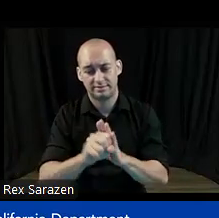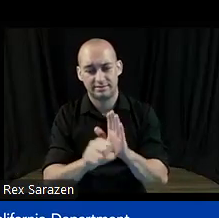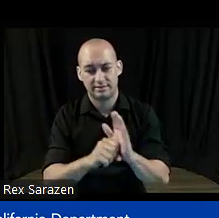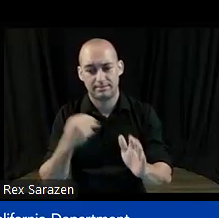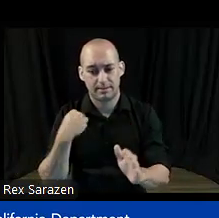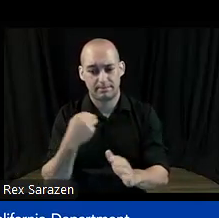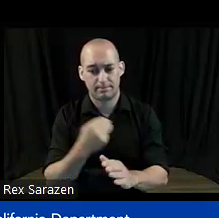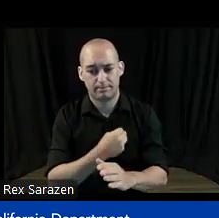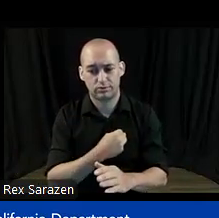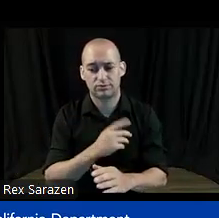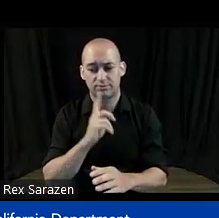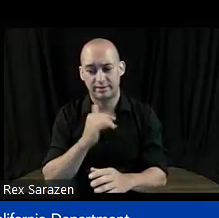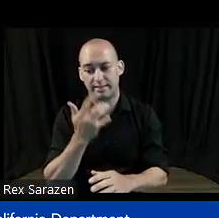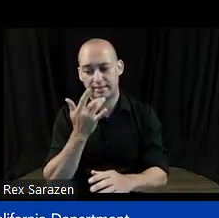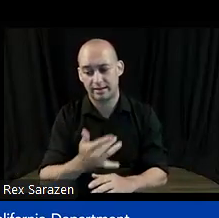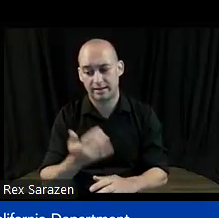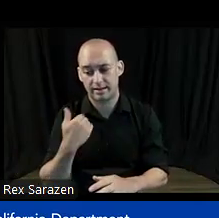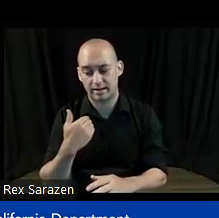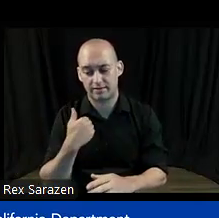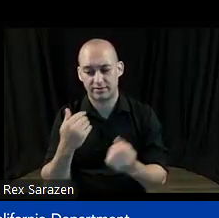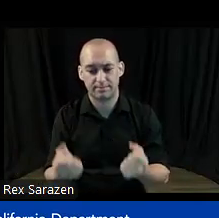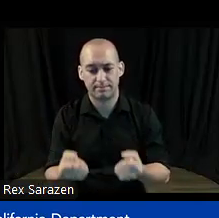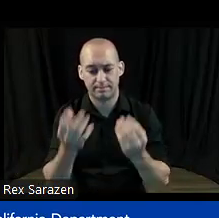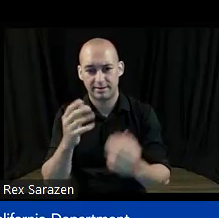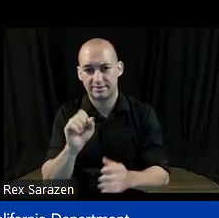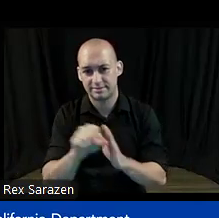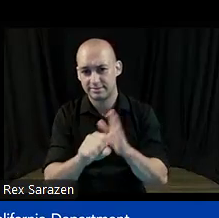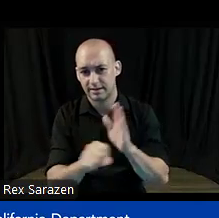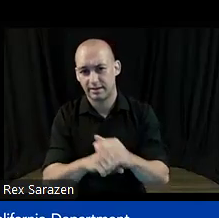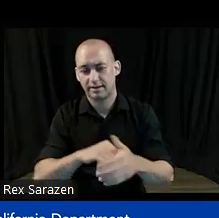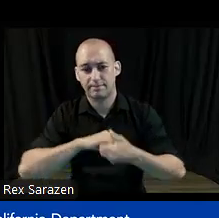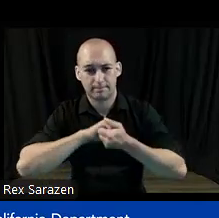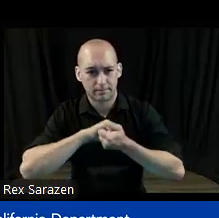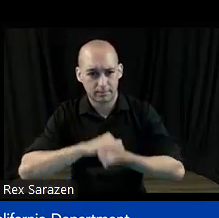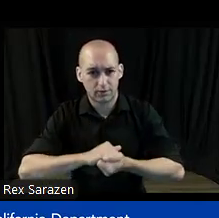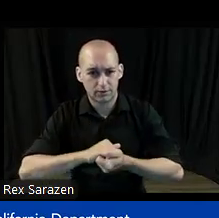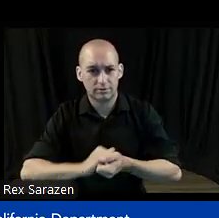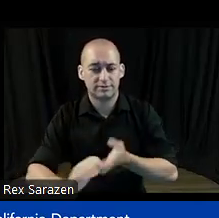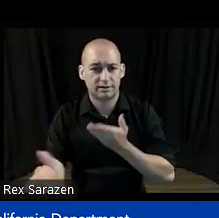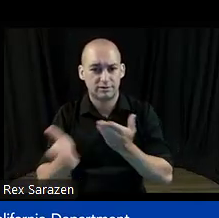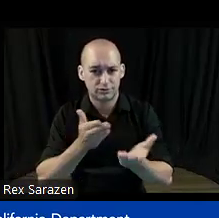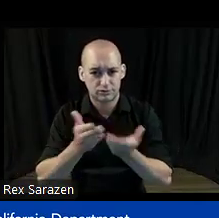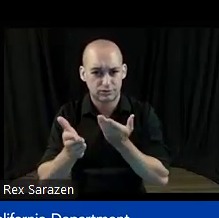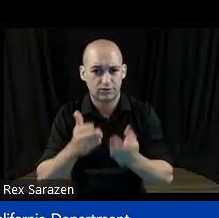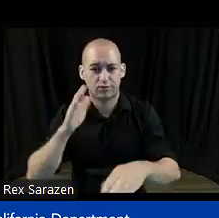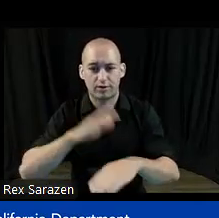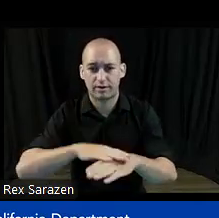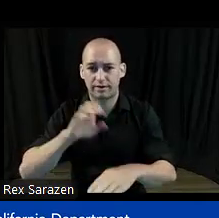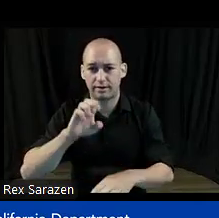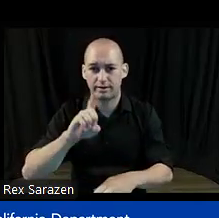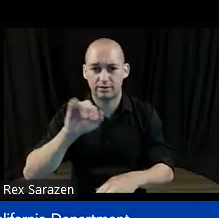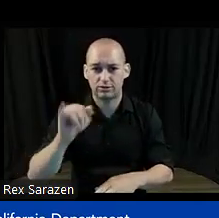we're so fortunate to have so many state partners who serve on the